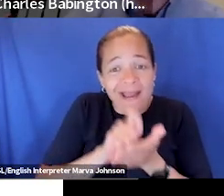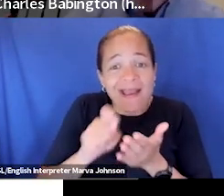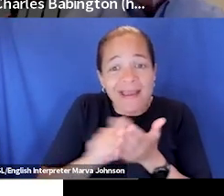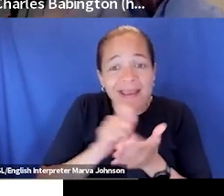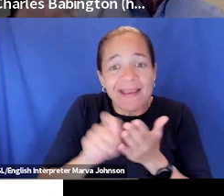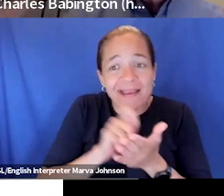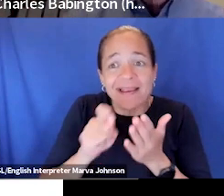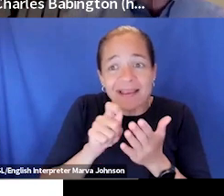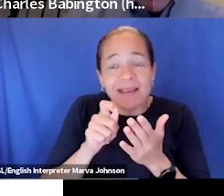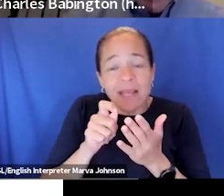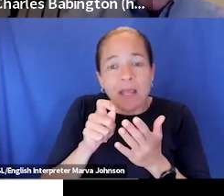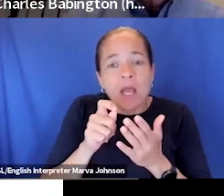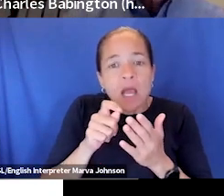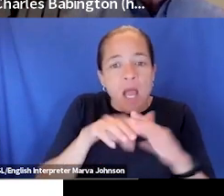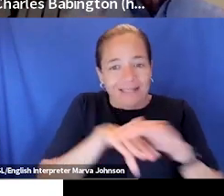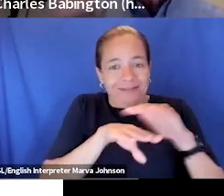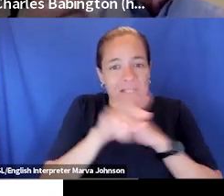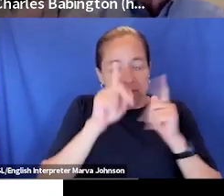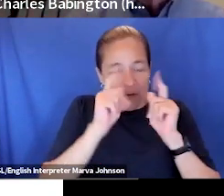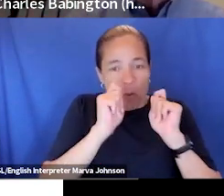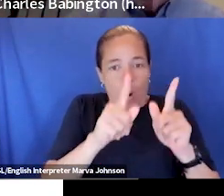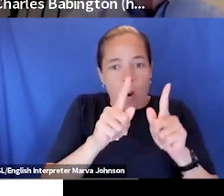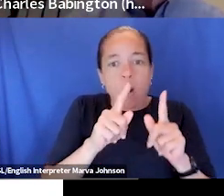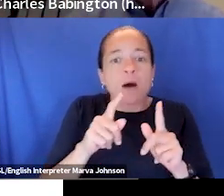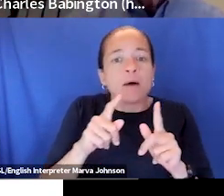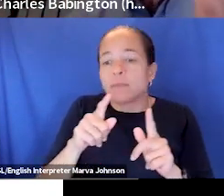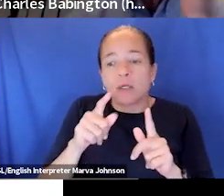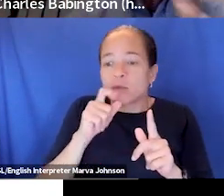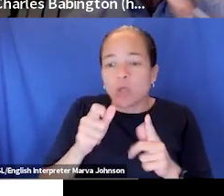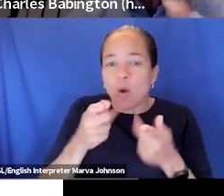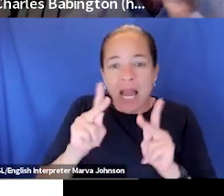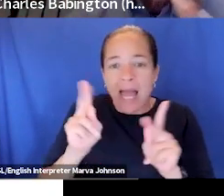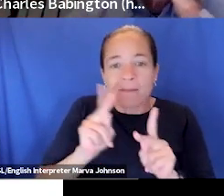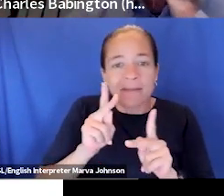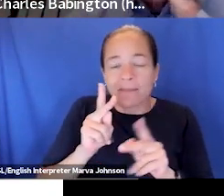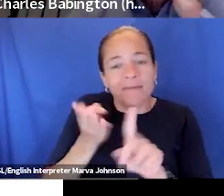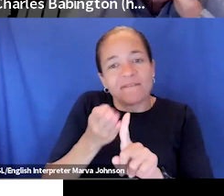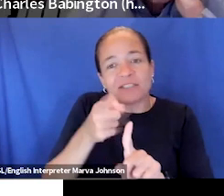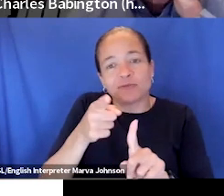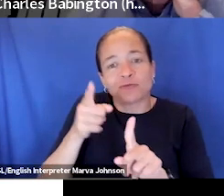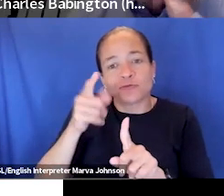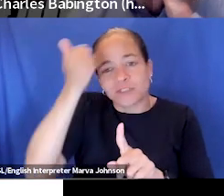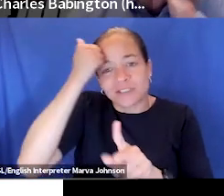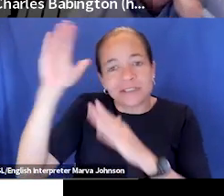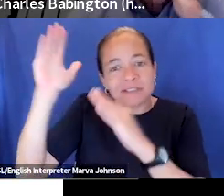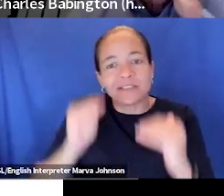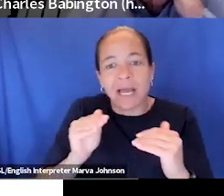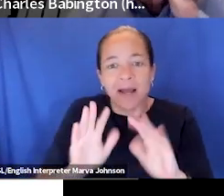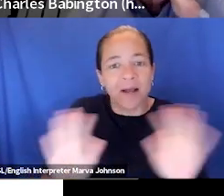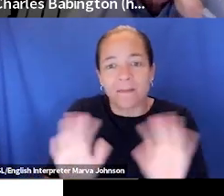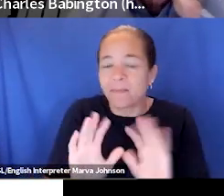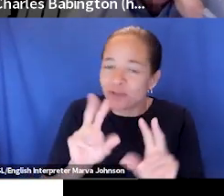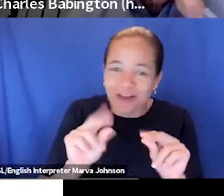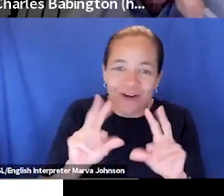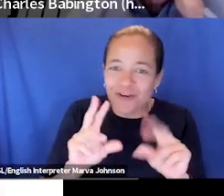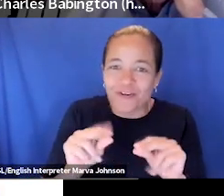dumbing down their writing by making it more accessible to the average reader. I'm happy to discuss that